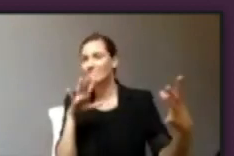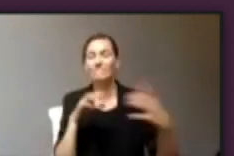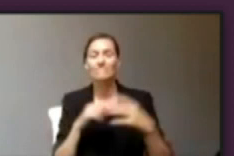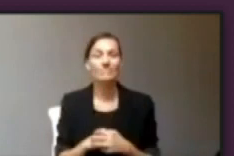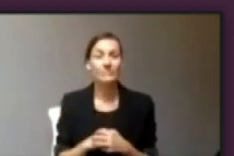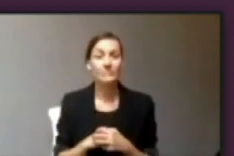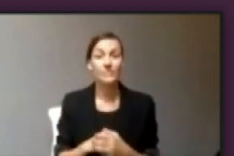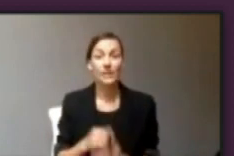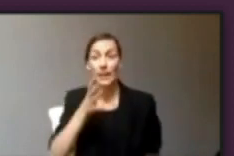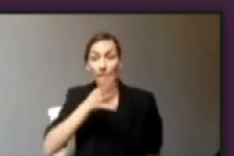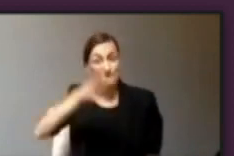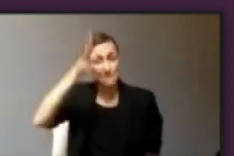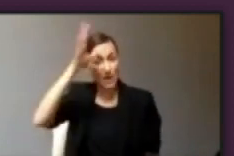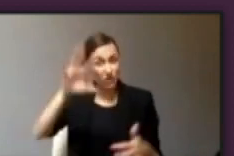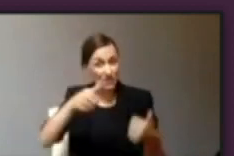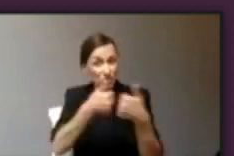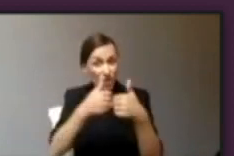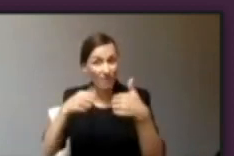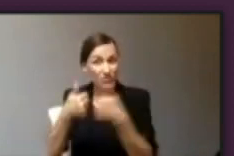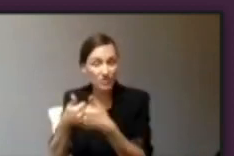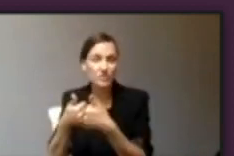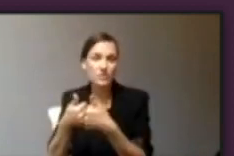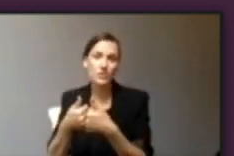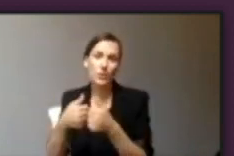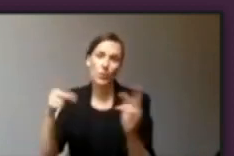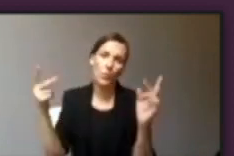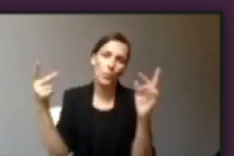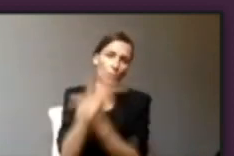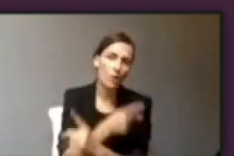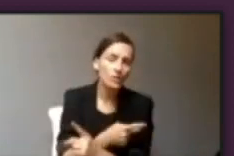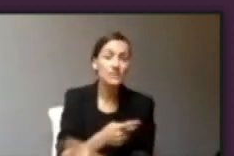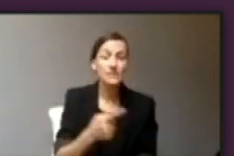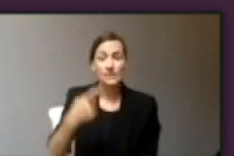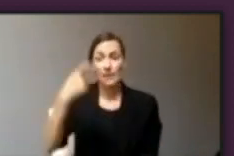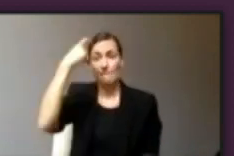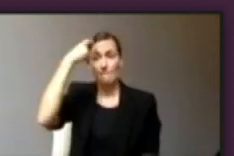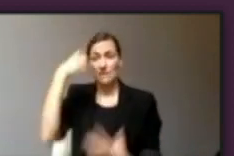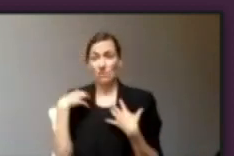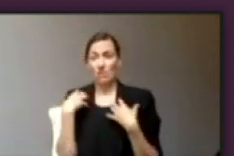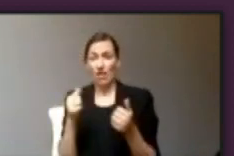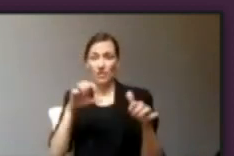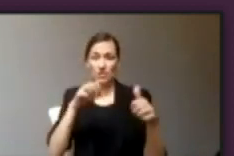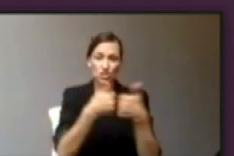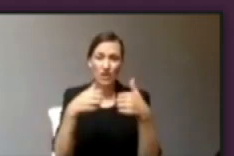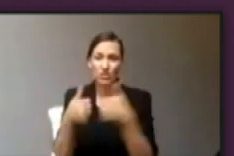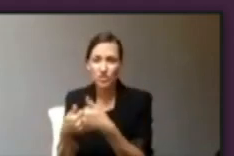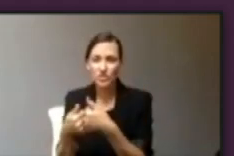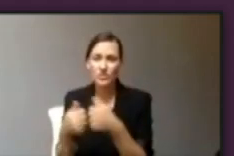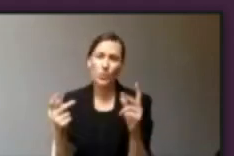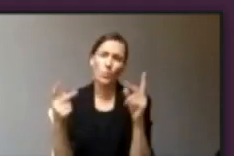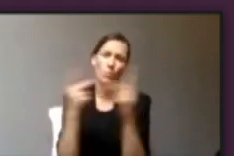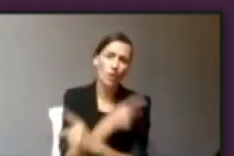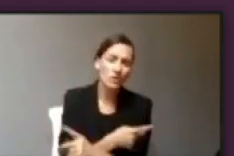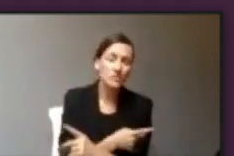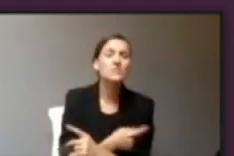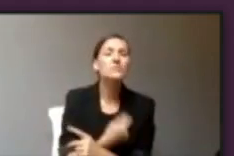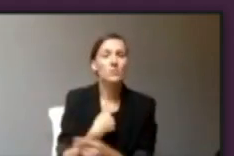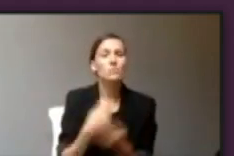increasing parenting challenges and some increasing mental health challenges as well. That's when we look at it across the